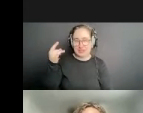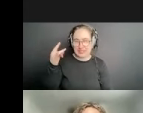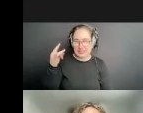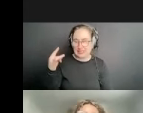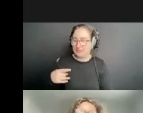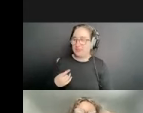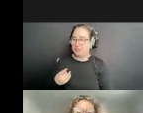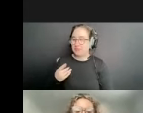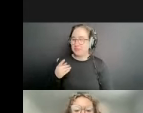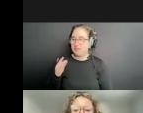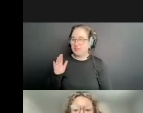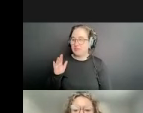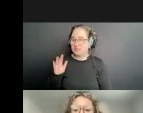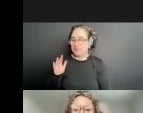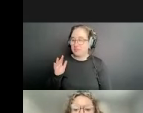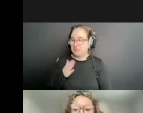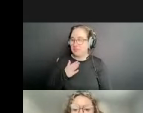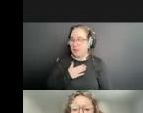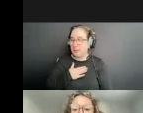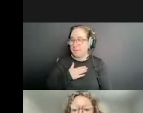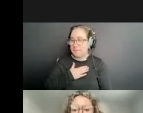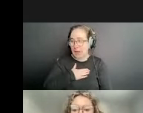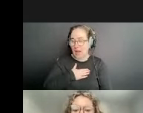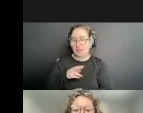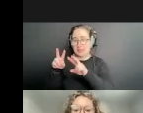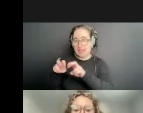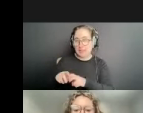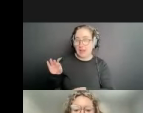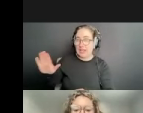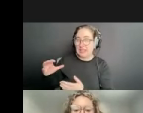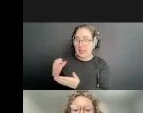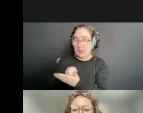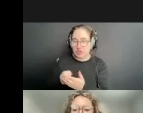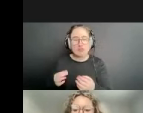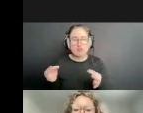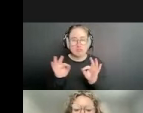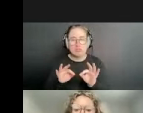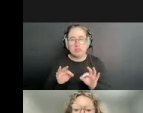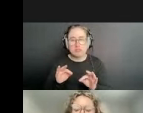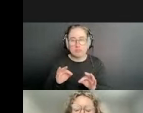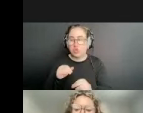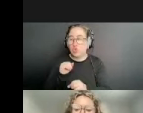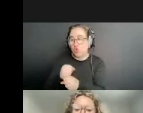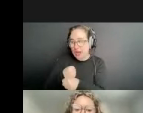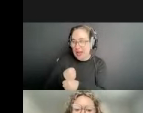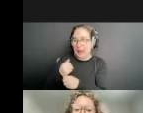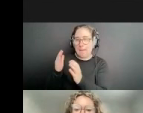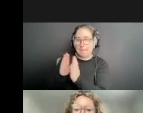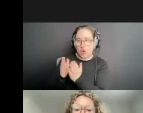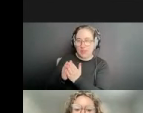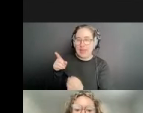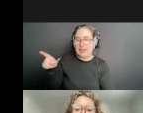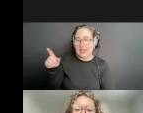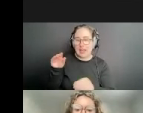2018. And my assessment of his collection was useful in creating a book that he and